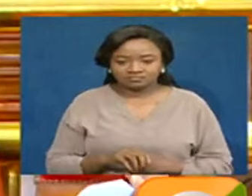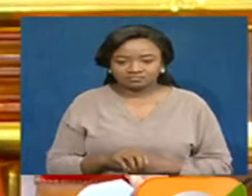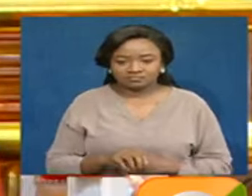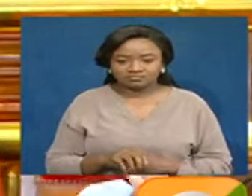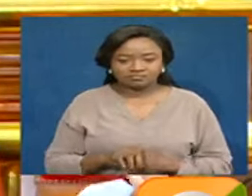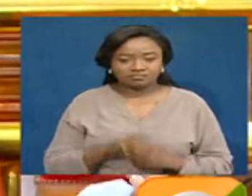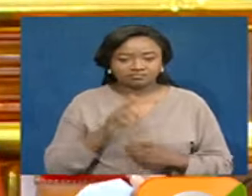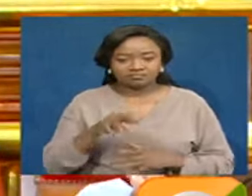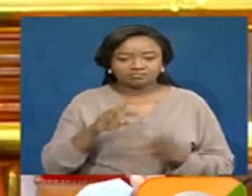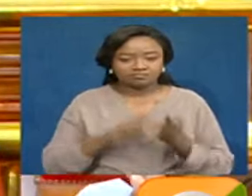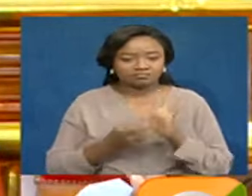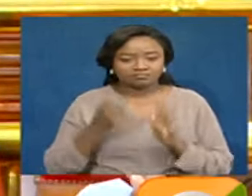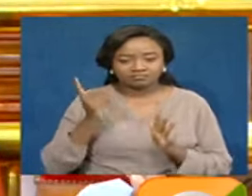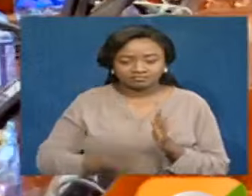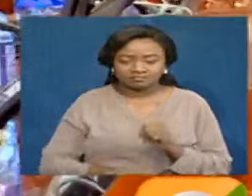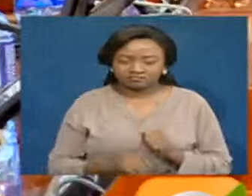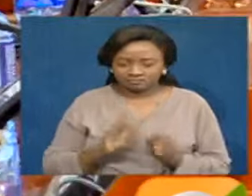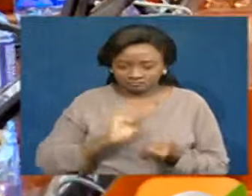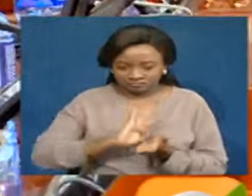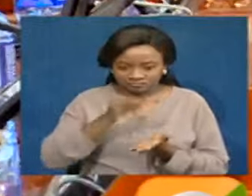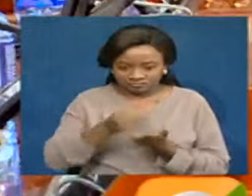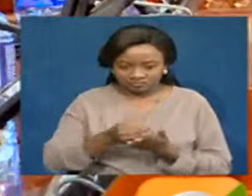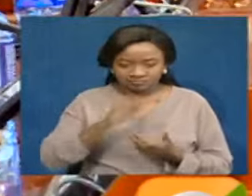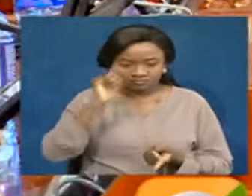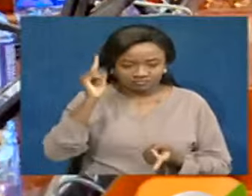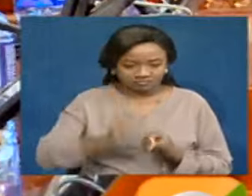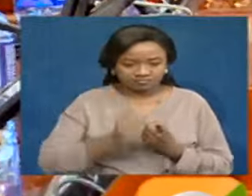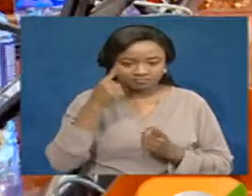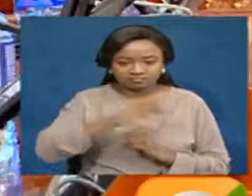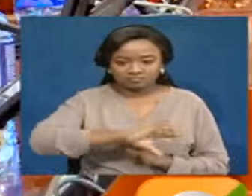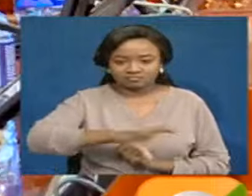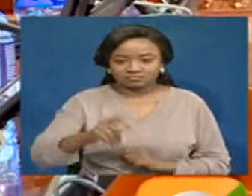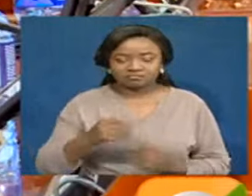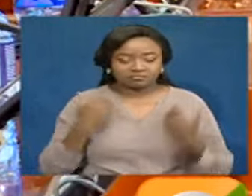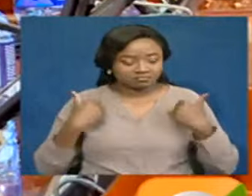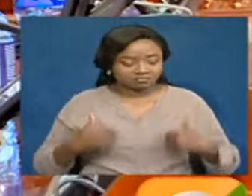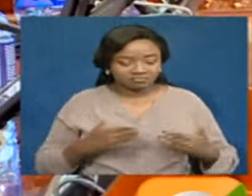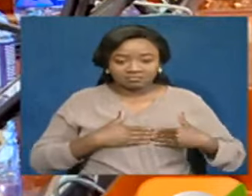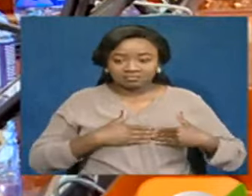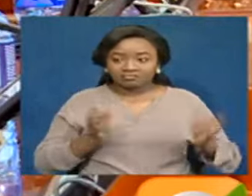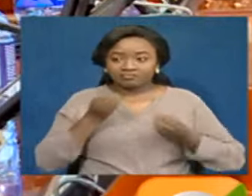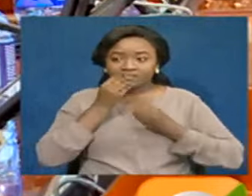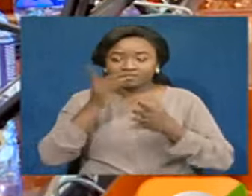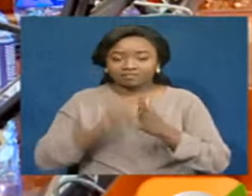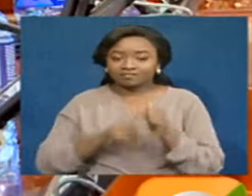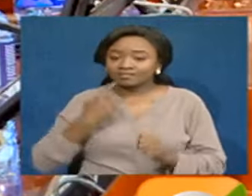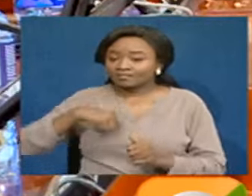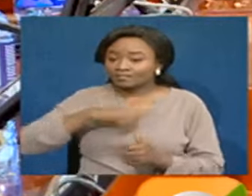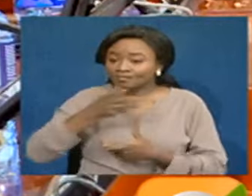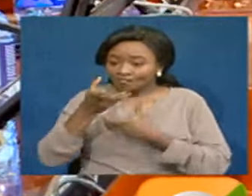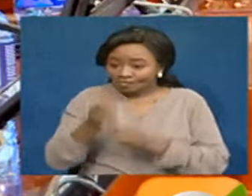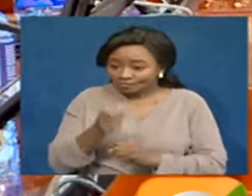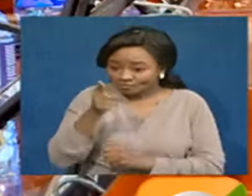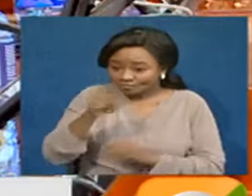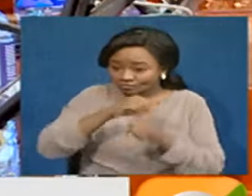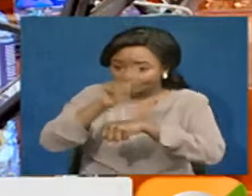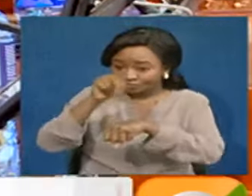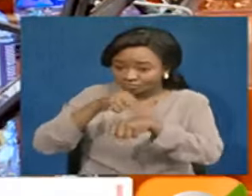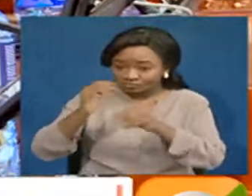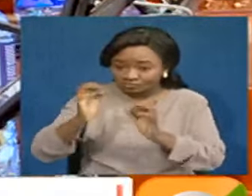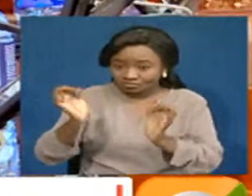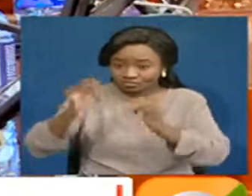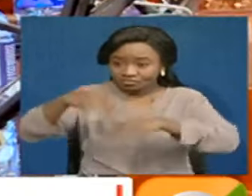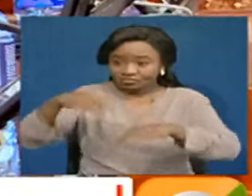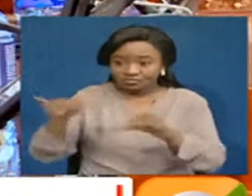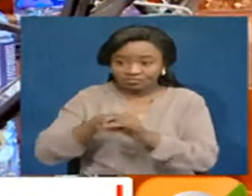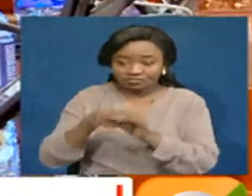mean defunding counties. I will be very open with you. We don't trust you. We don't trust members of the National Assembly because we